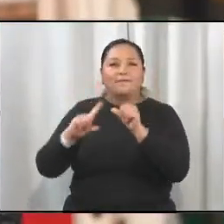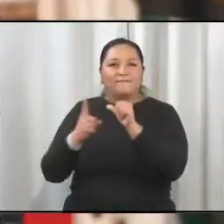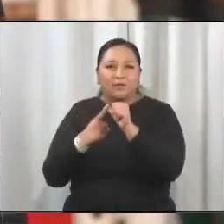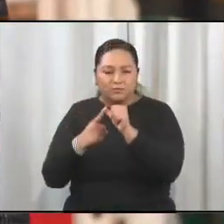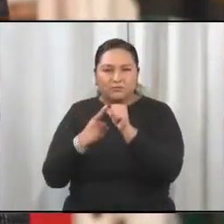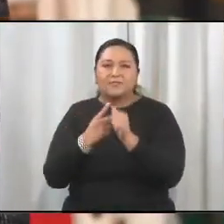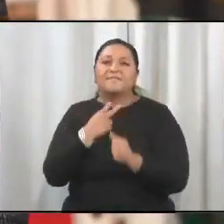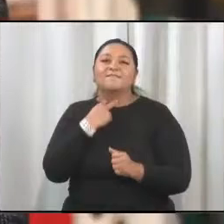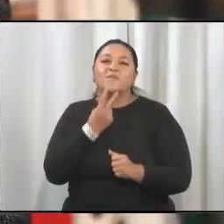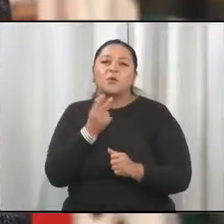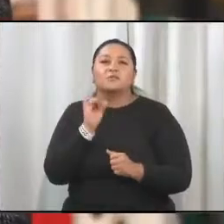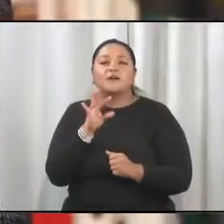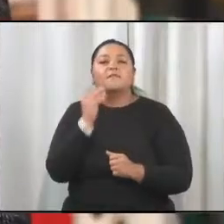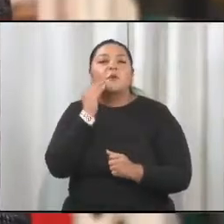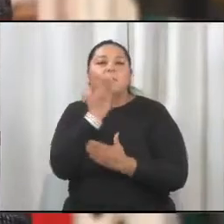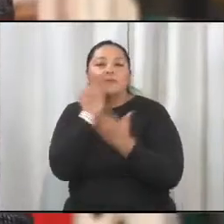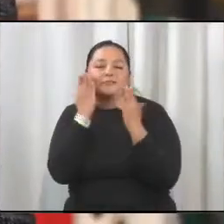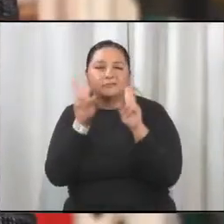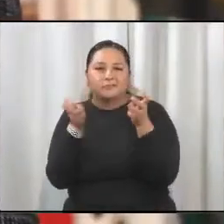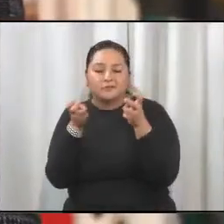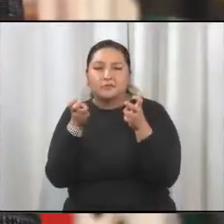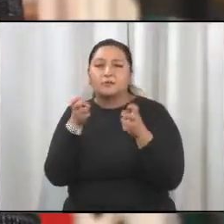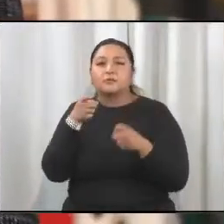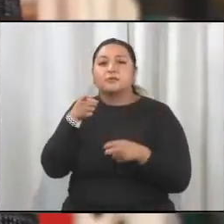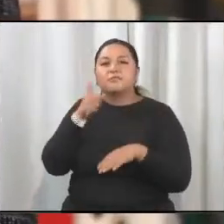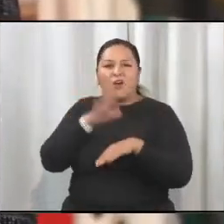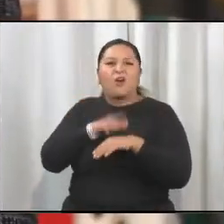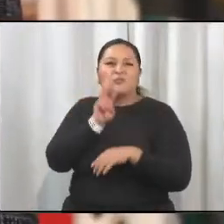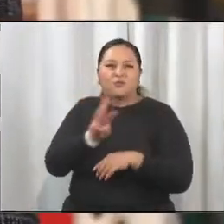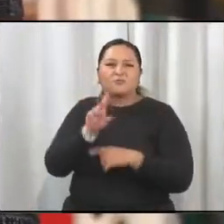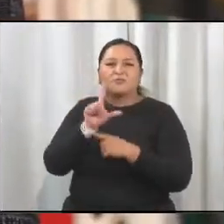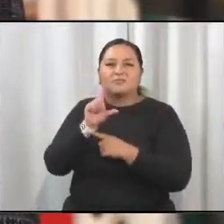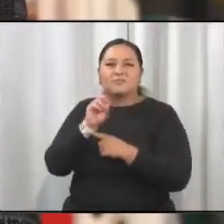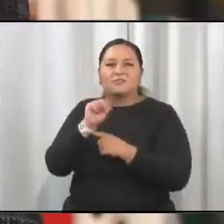is featured in our local city blog at